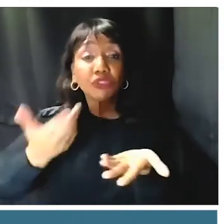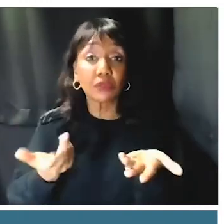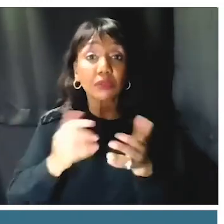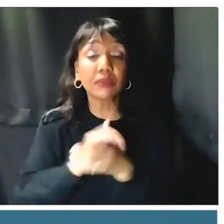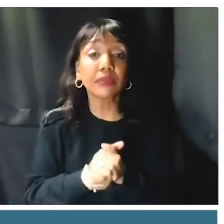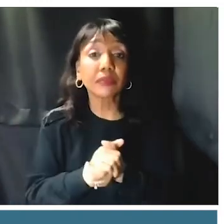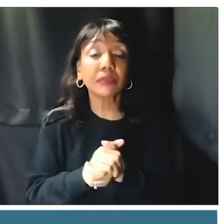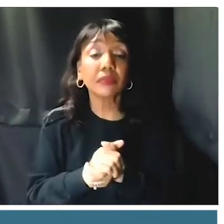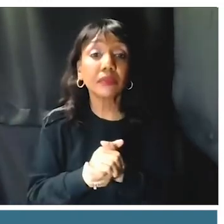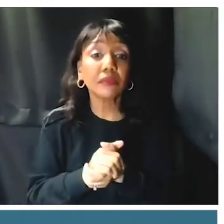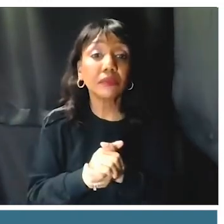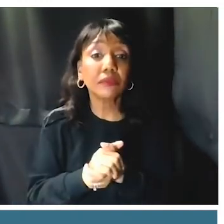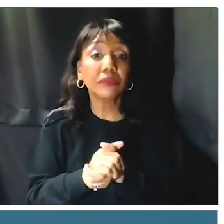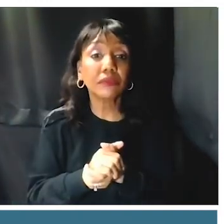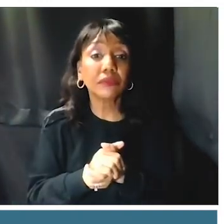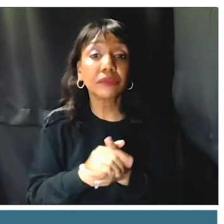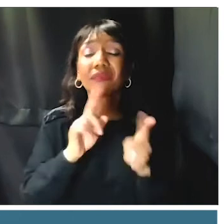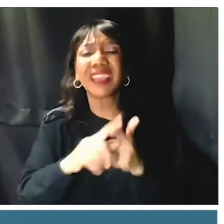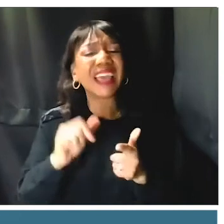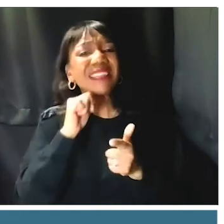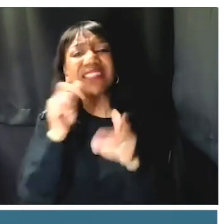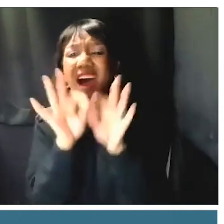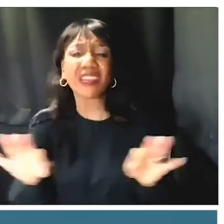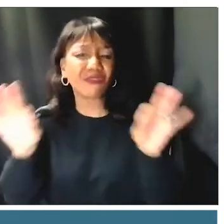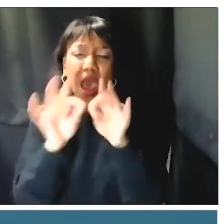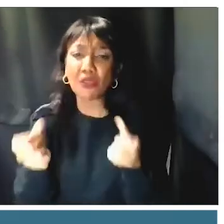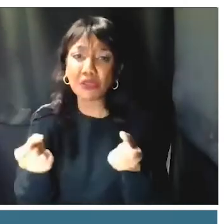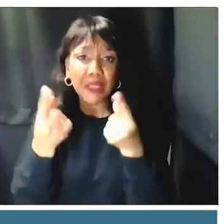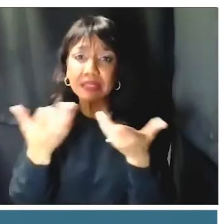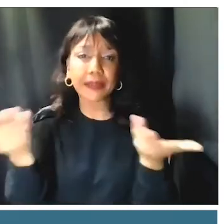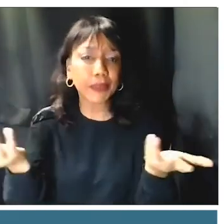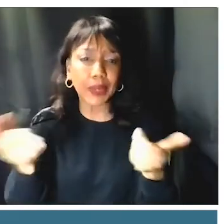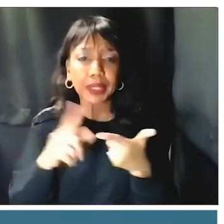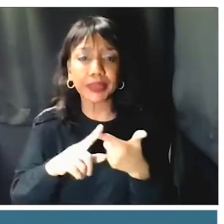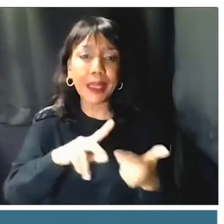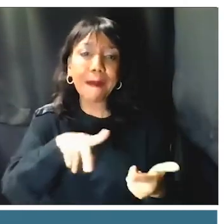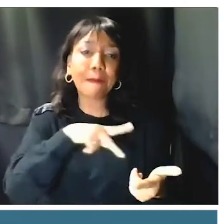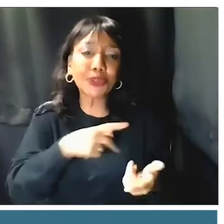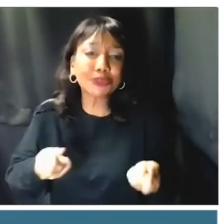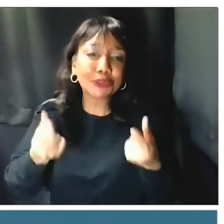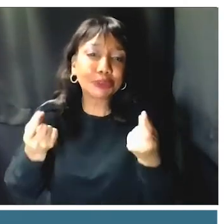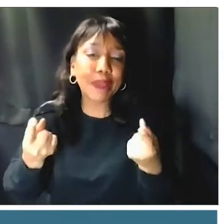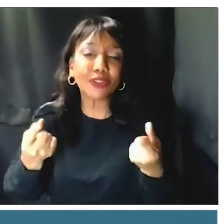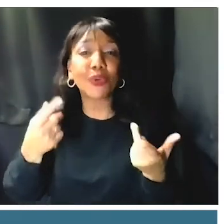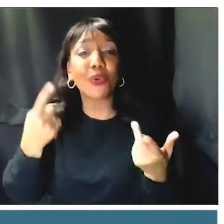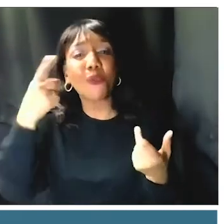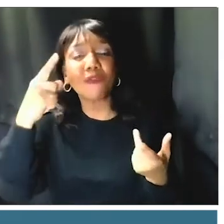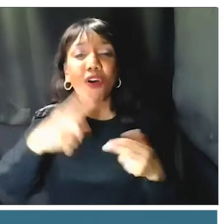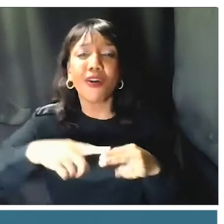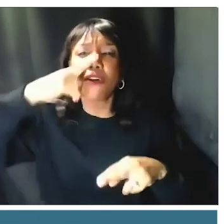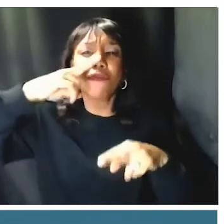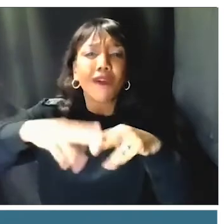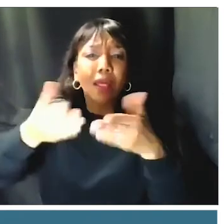An illustration of various symbols for money, personal finance, and economic growth appears on the right. Included in your